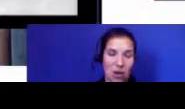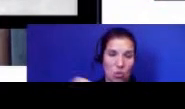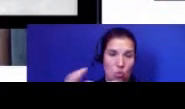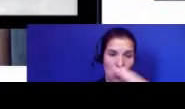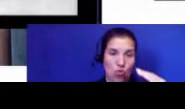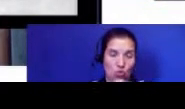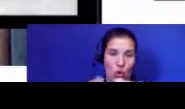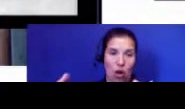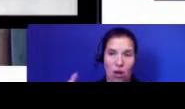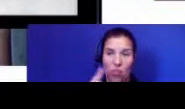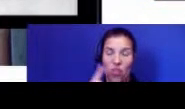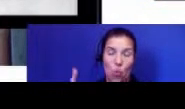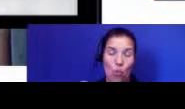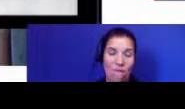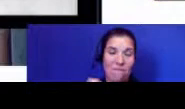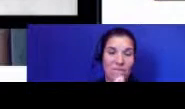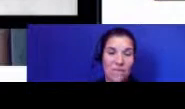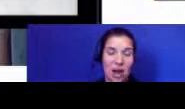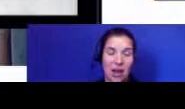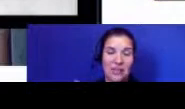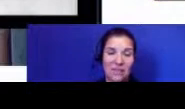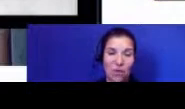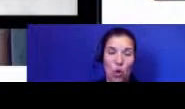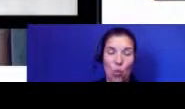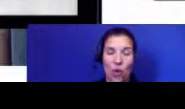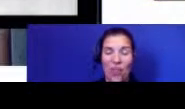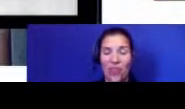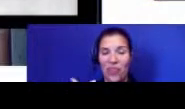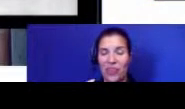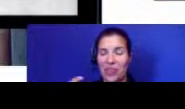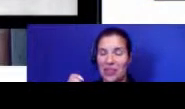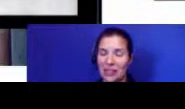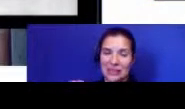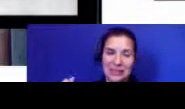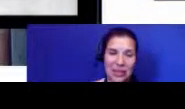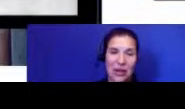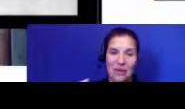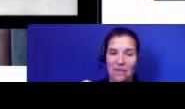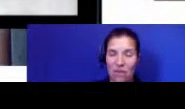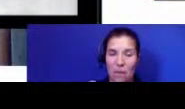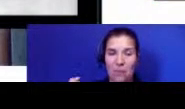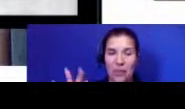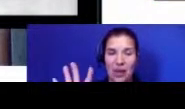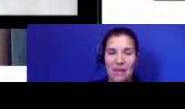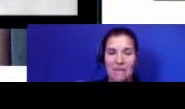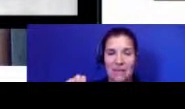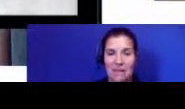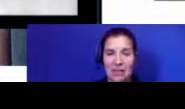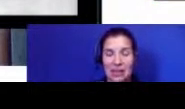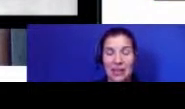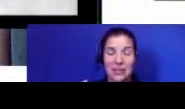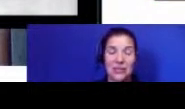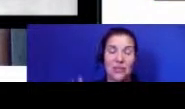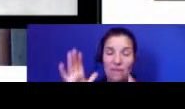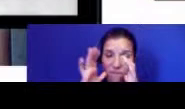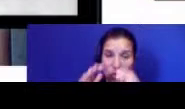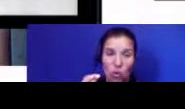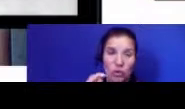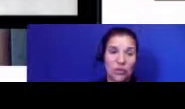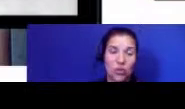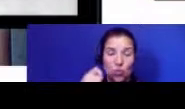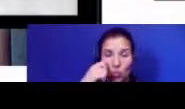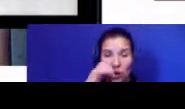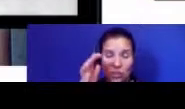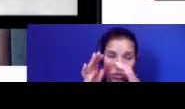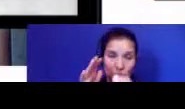revived forcefully with the Second Red Scare and McCarthyism of the 1950s, and the focus on racial issues in textbooks reached